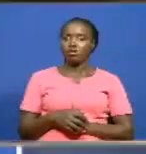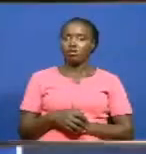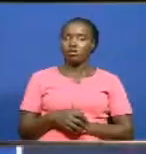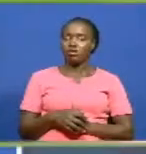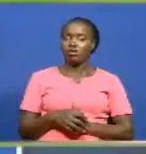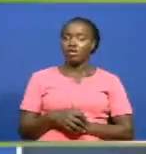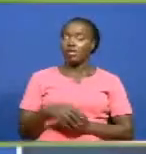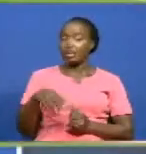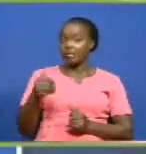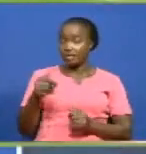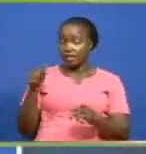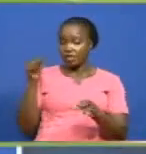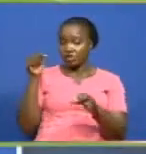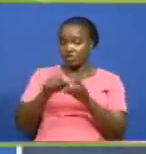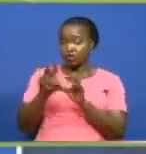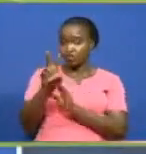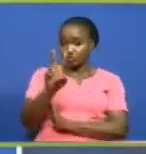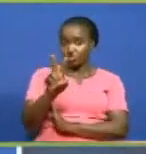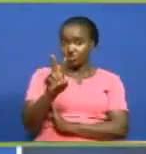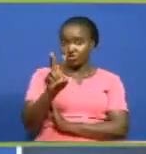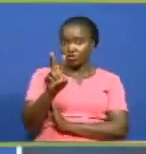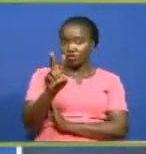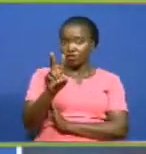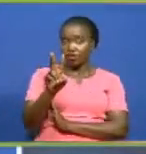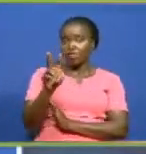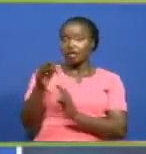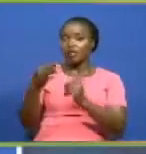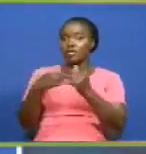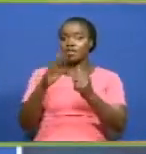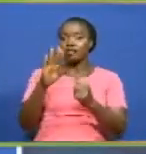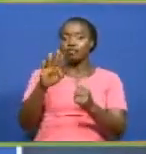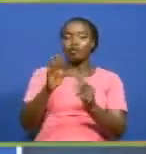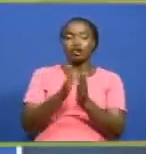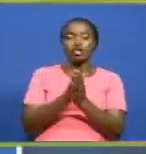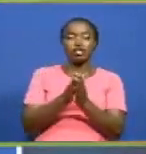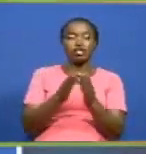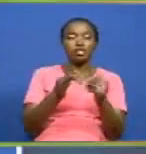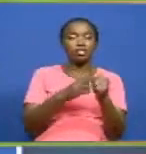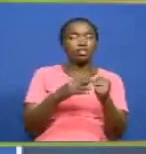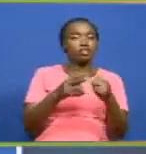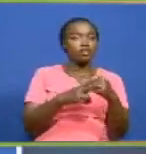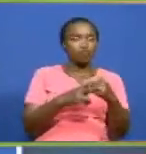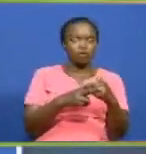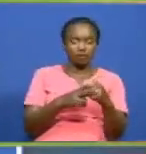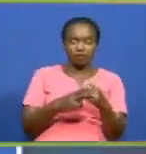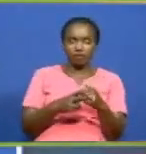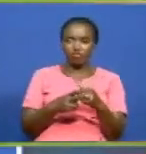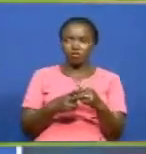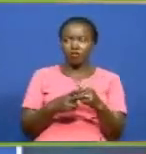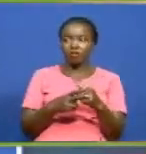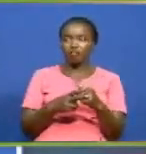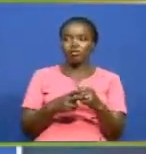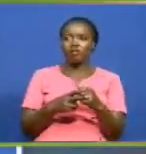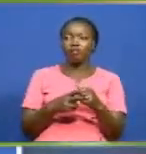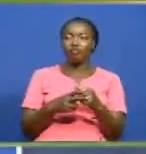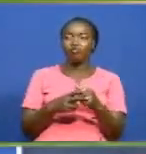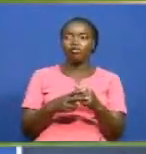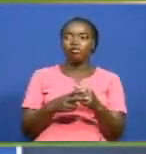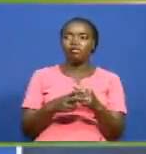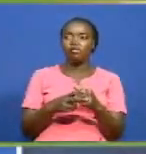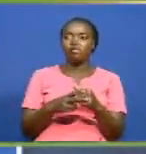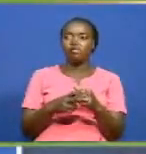aliifungia Zamalek mabao mawili katika dakika 84 na 87 mtawalia. He's going to chase. Oh, he's got past his two